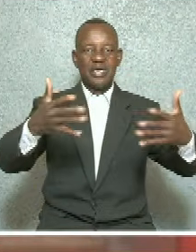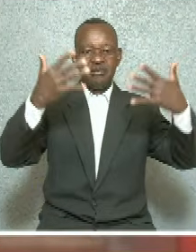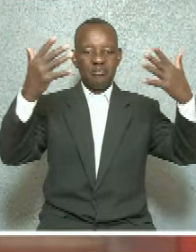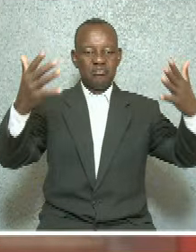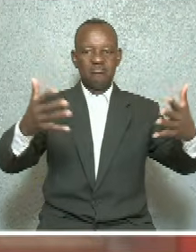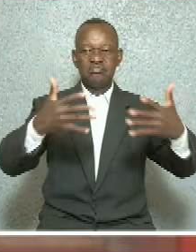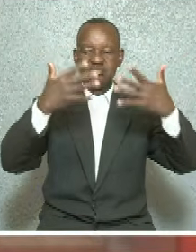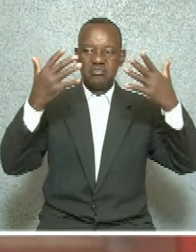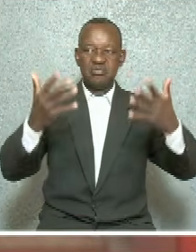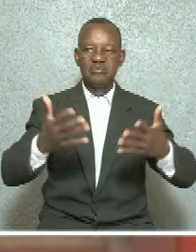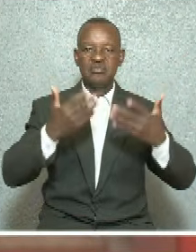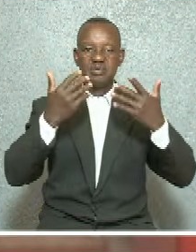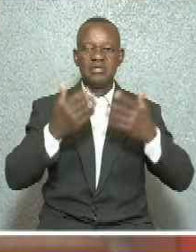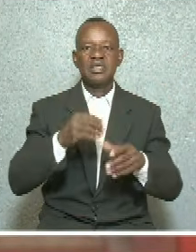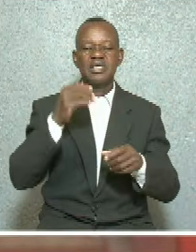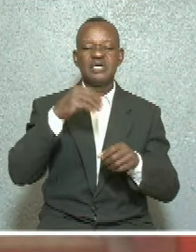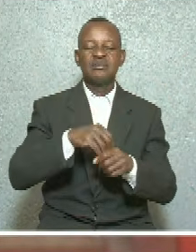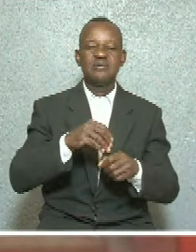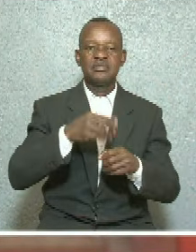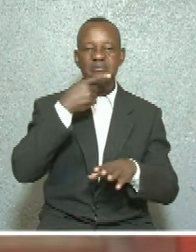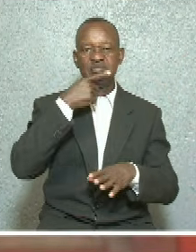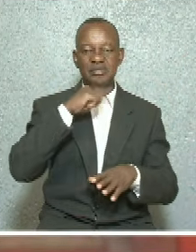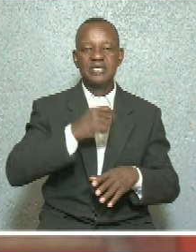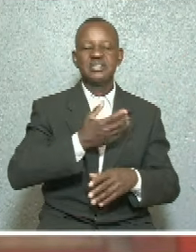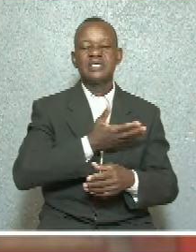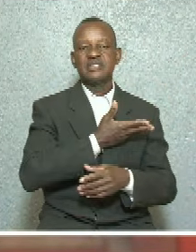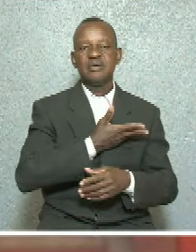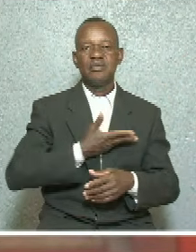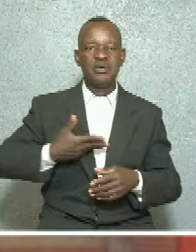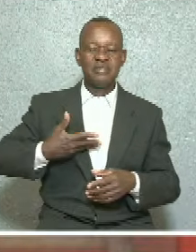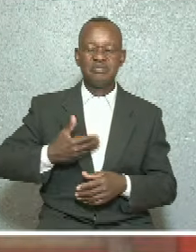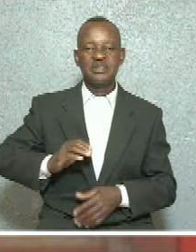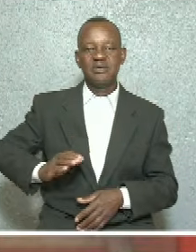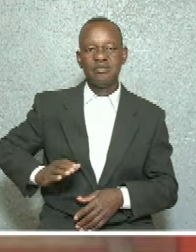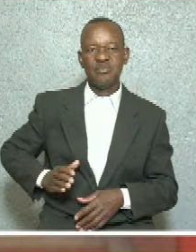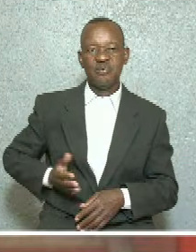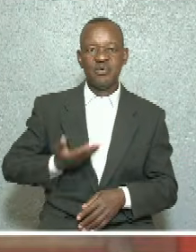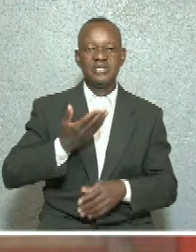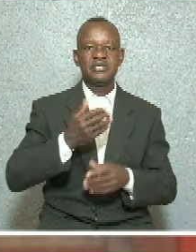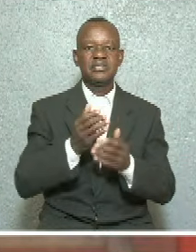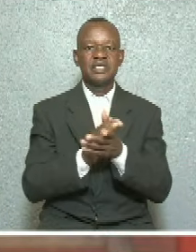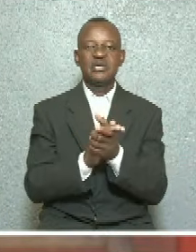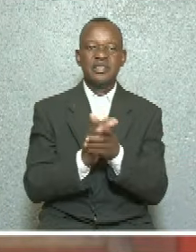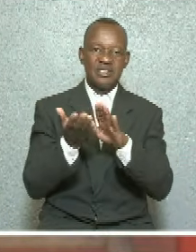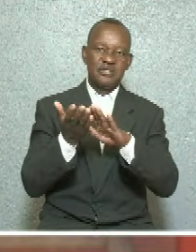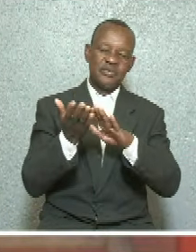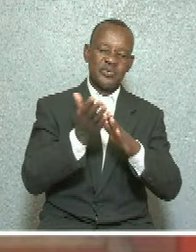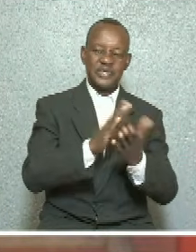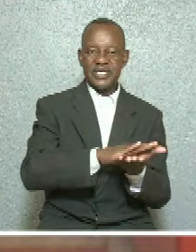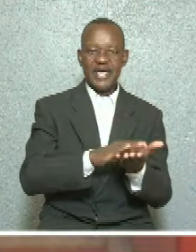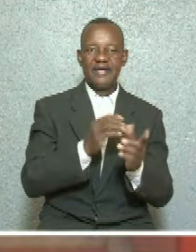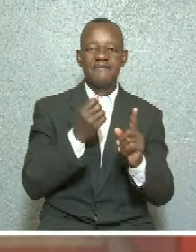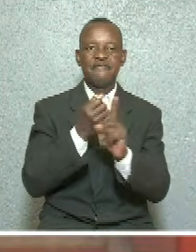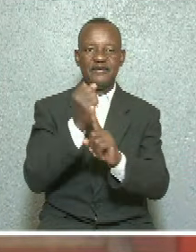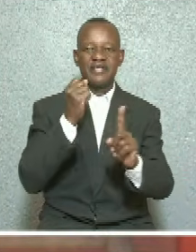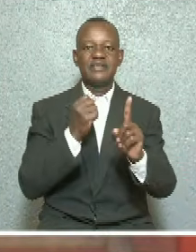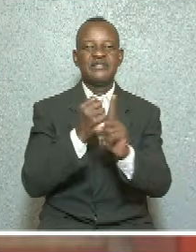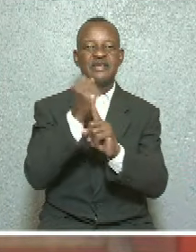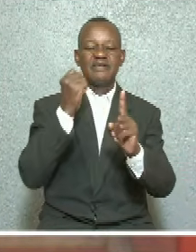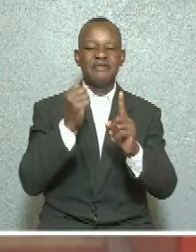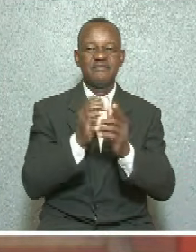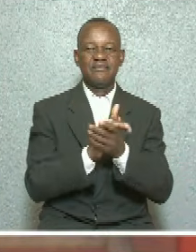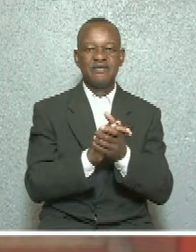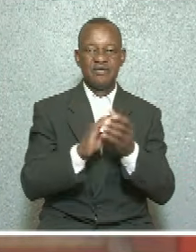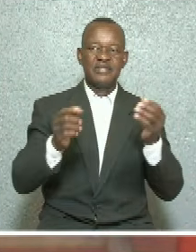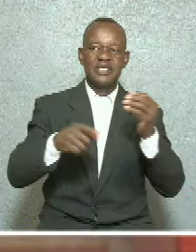were willing to sacrifice their lives for a just cause. And that just cause are the fruits of independence we are reaping today.